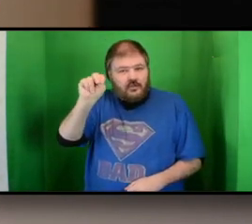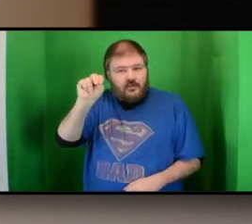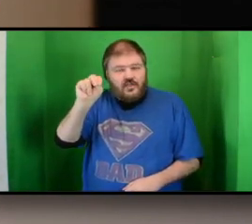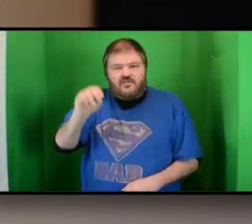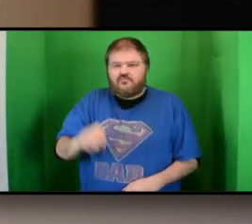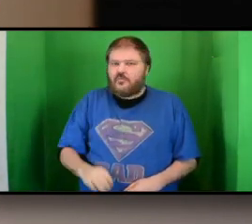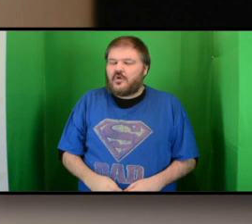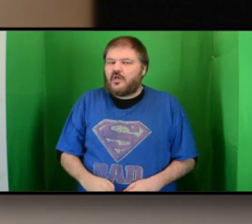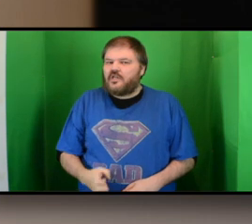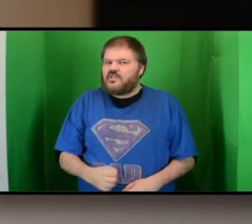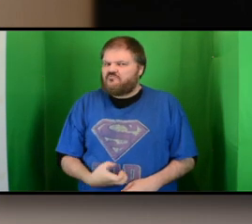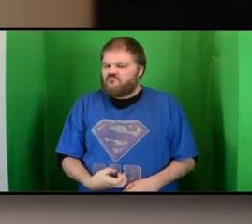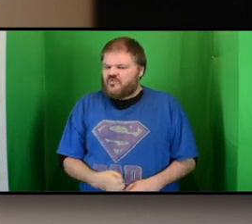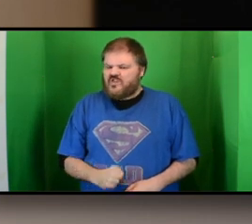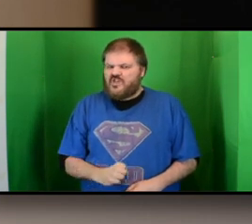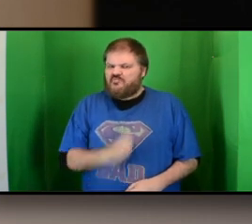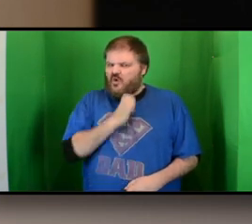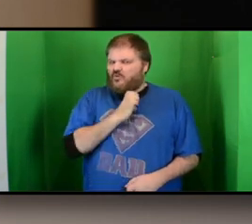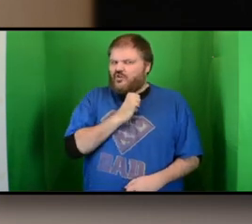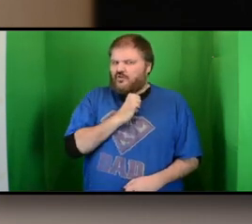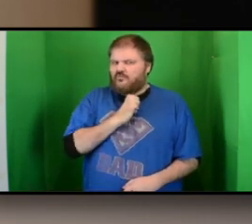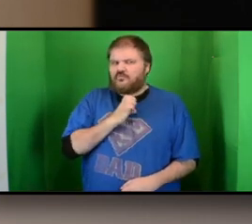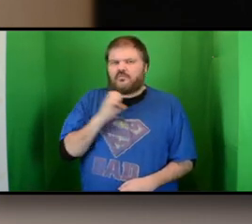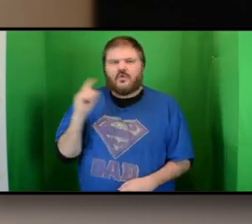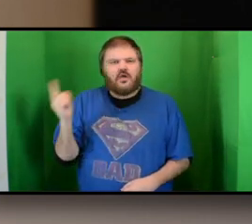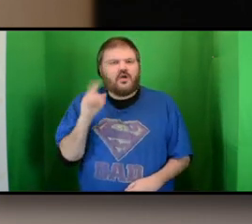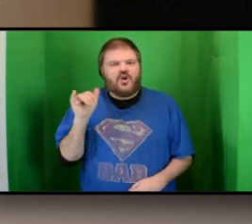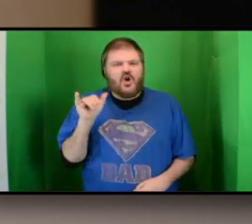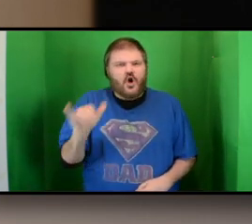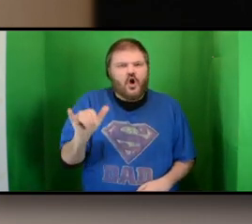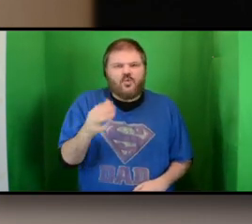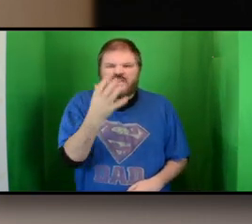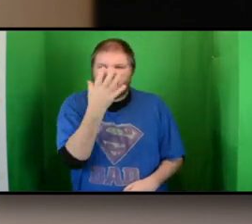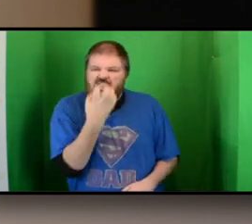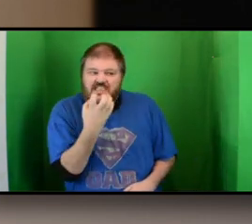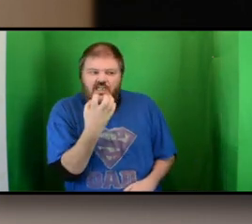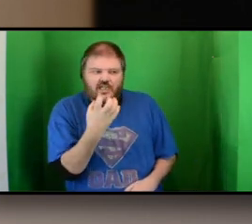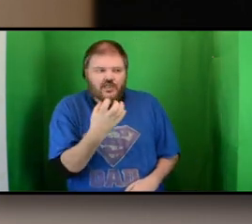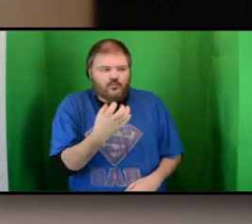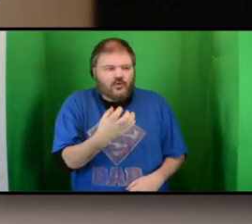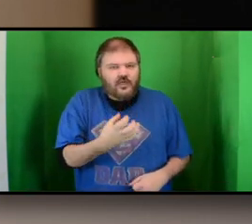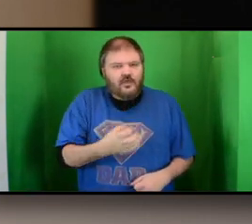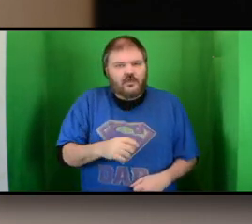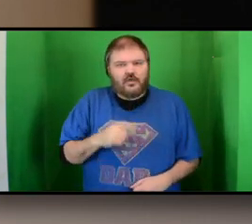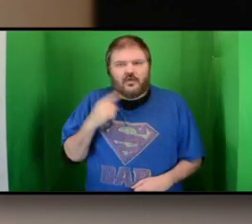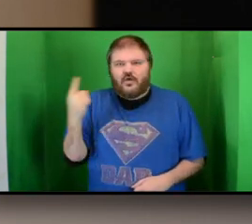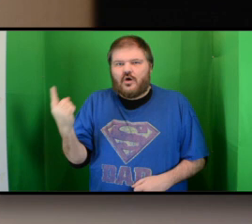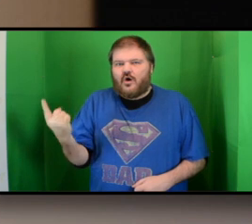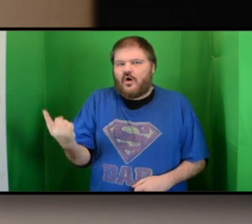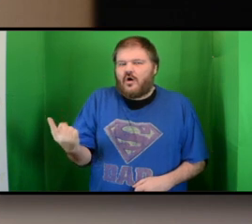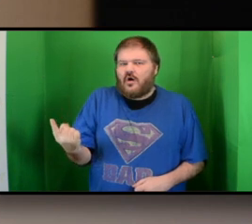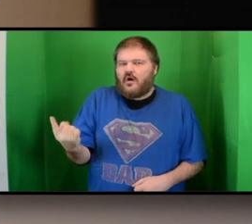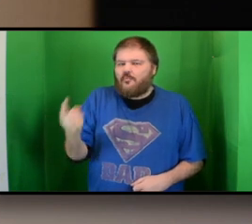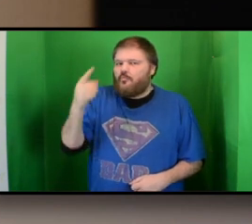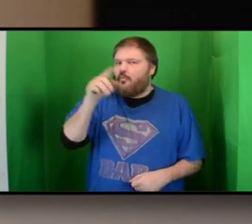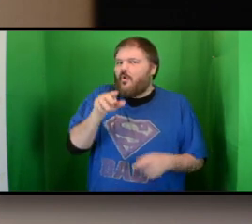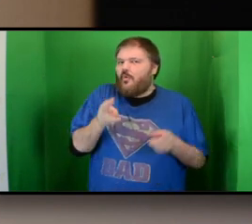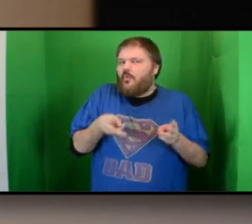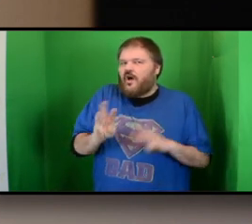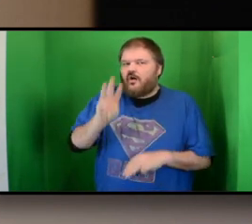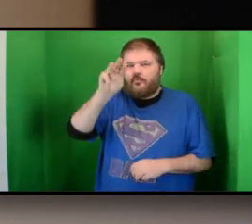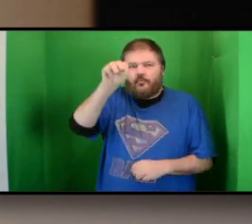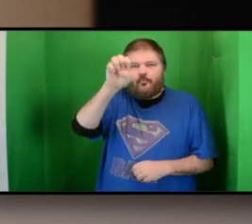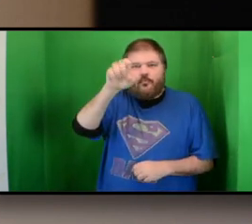more on his emotions and his rage and his anger. So there was a vast difference between the